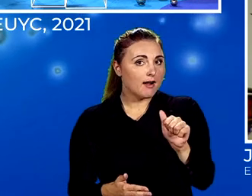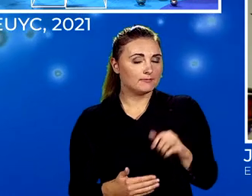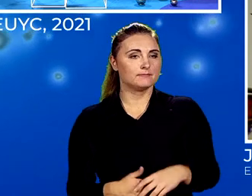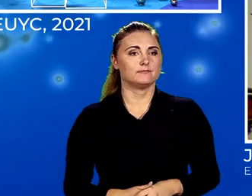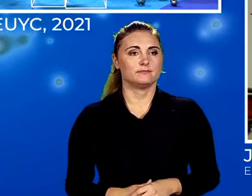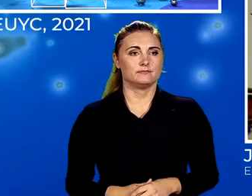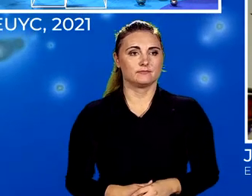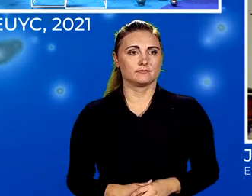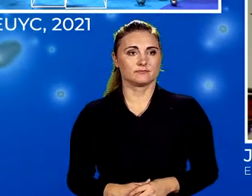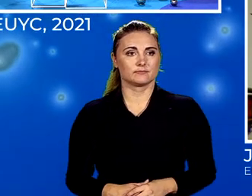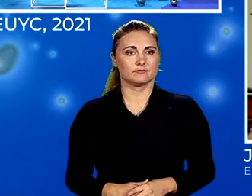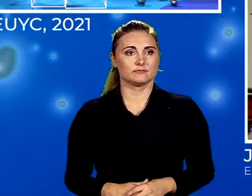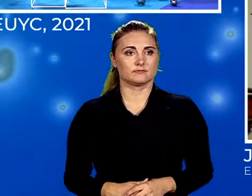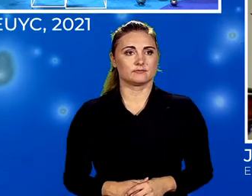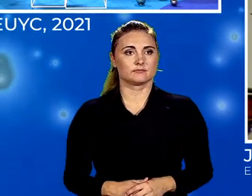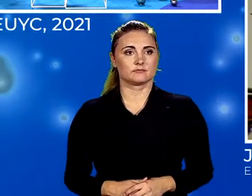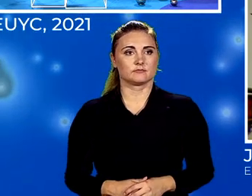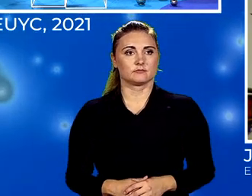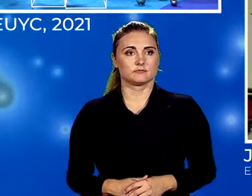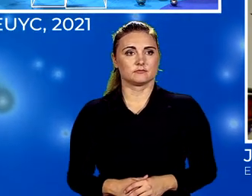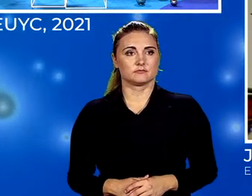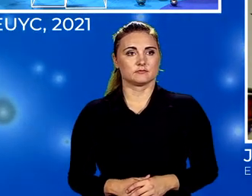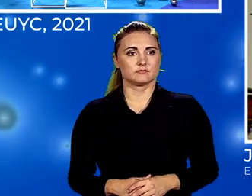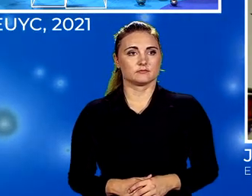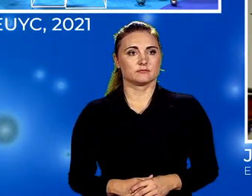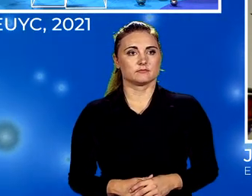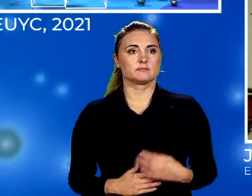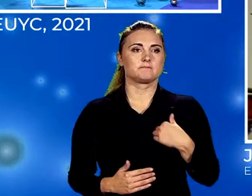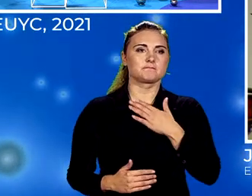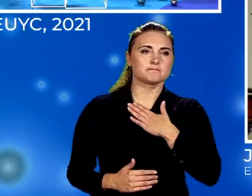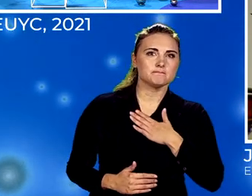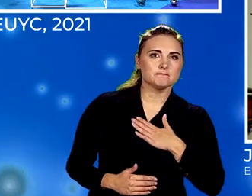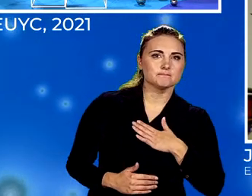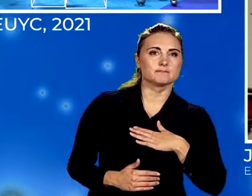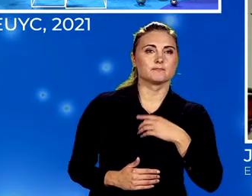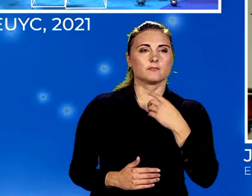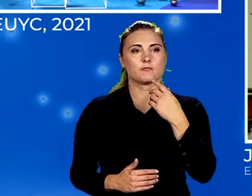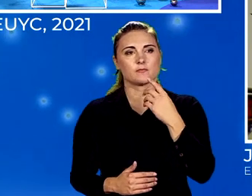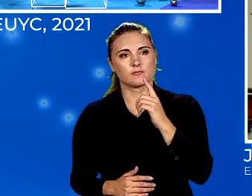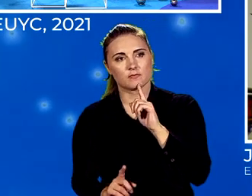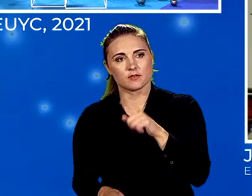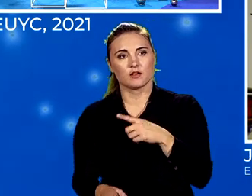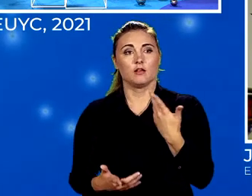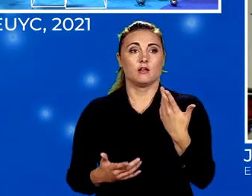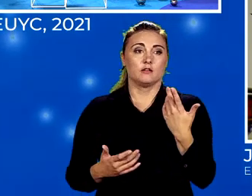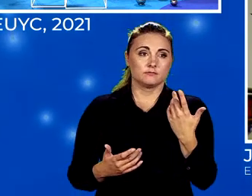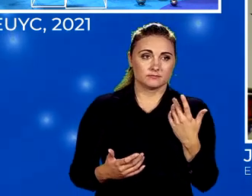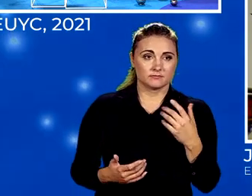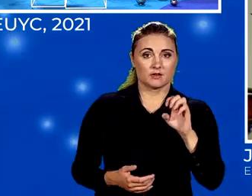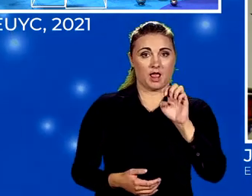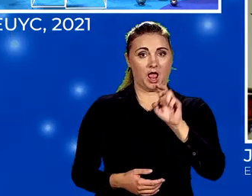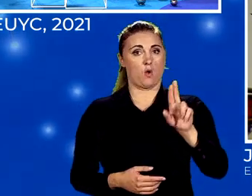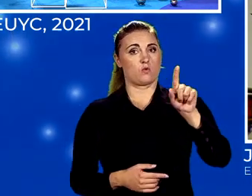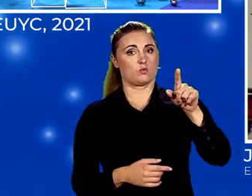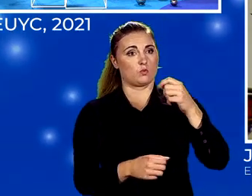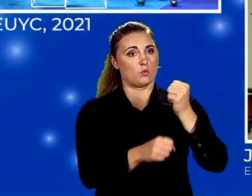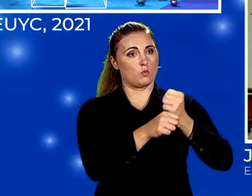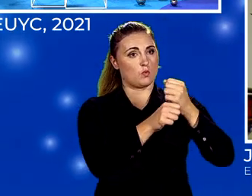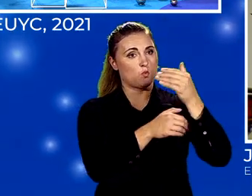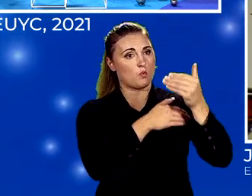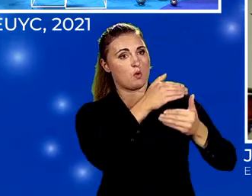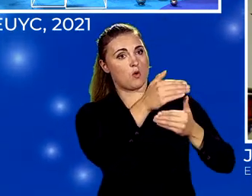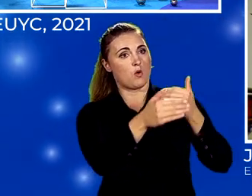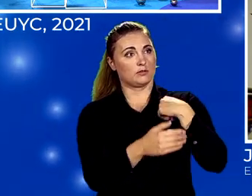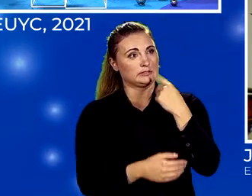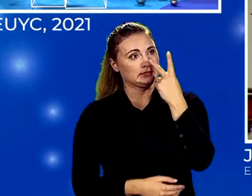Well, I'd actually say having a functioning EU youth dialogue. Even in this discussion here, you clearly